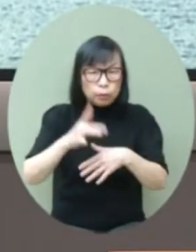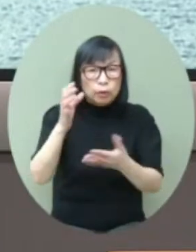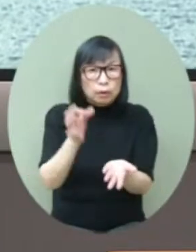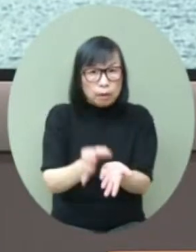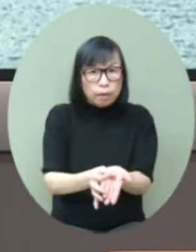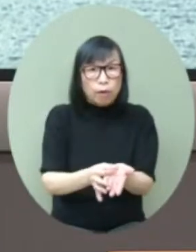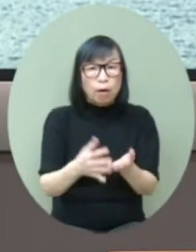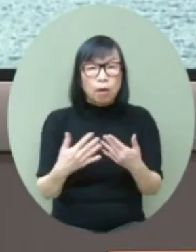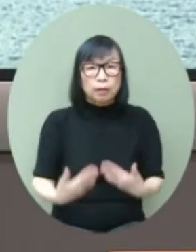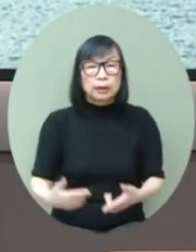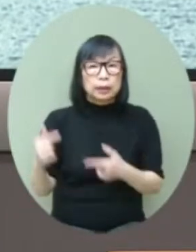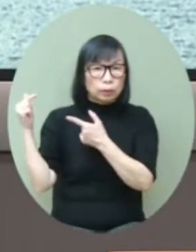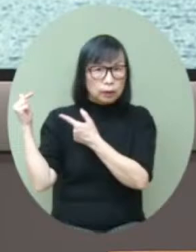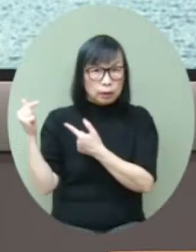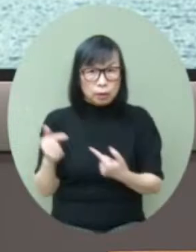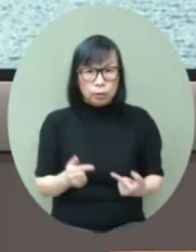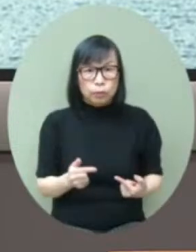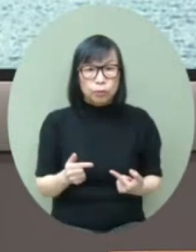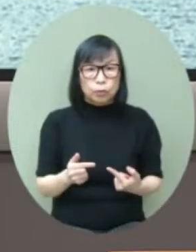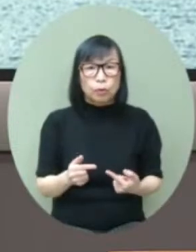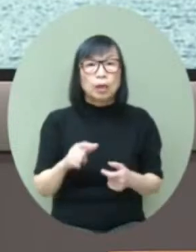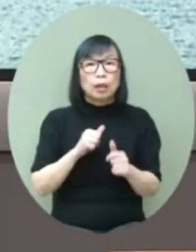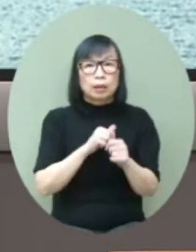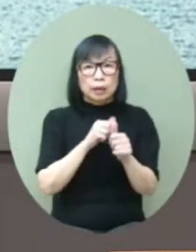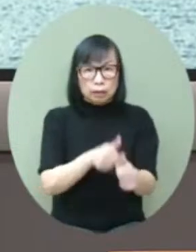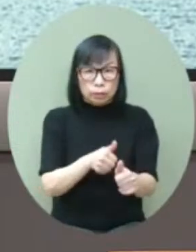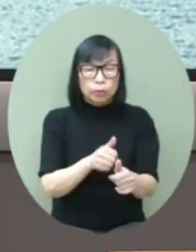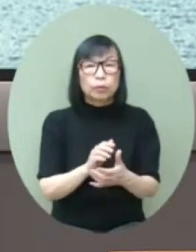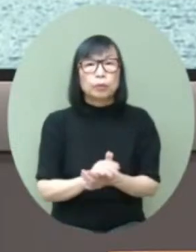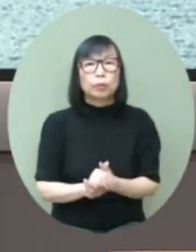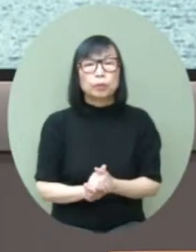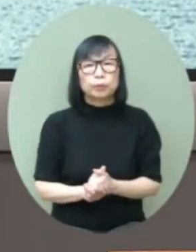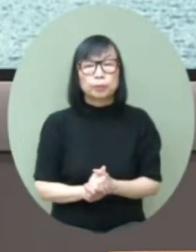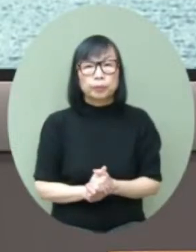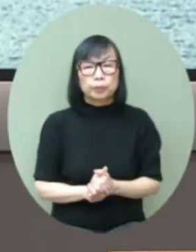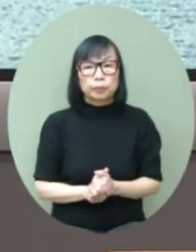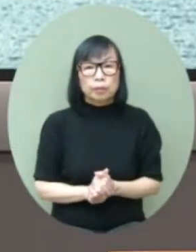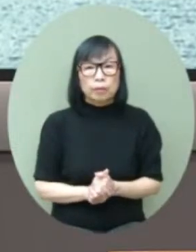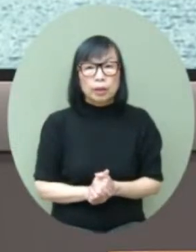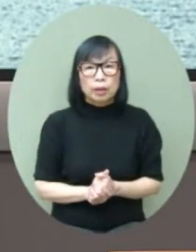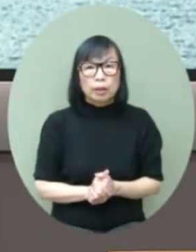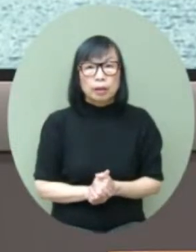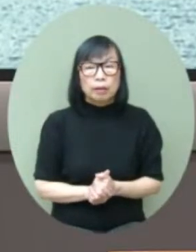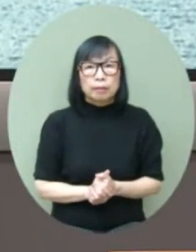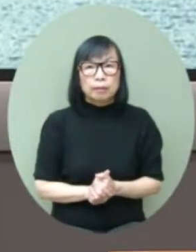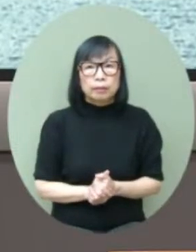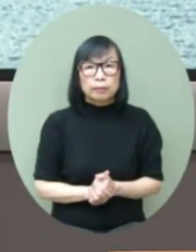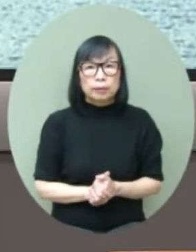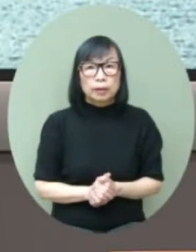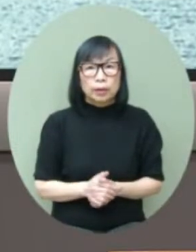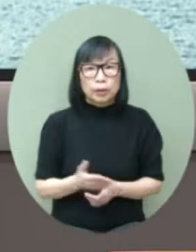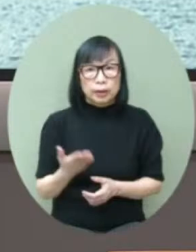by the confirmed patients. So we will follow up on this so far untraceable case.